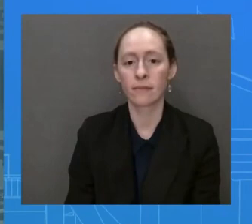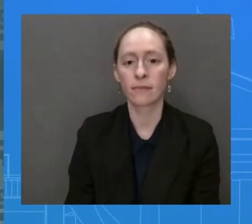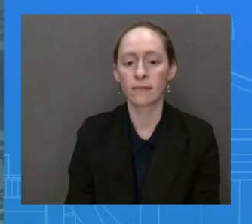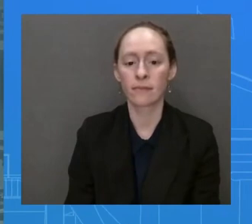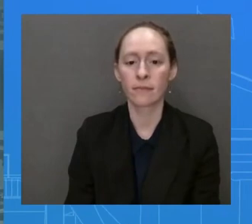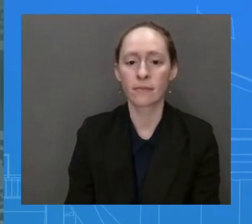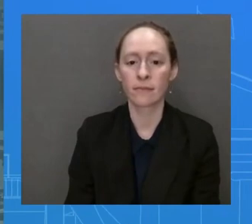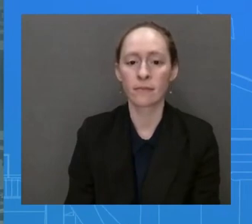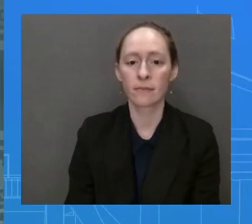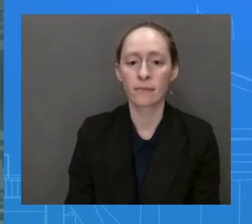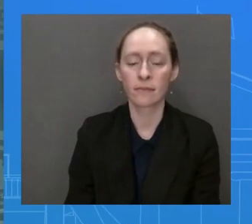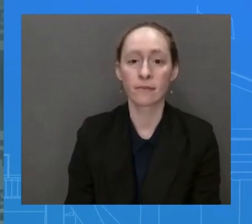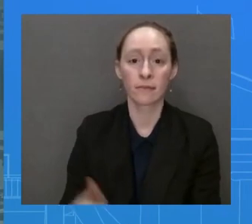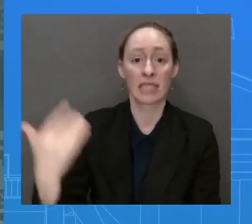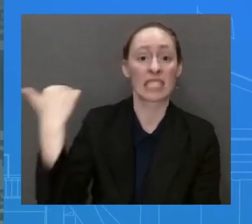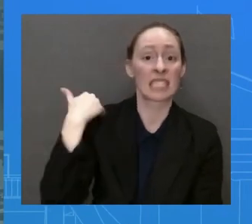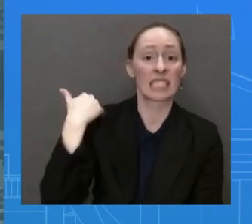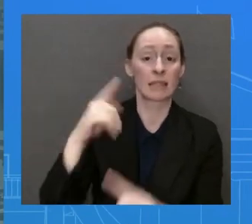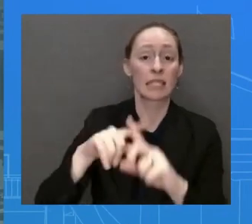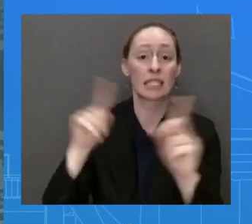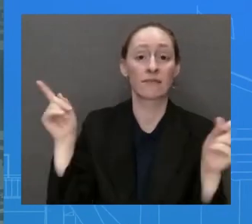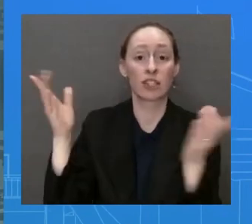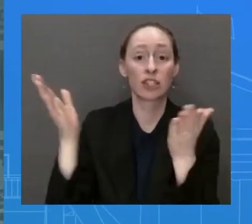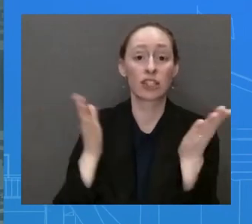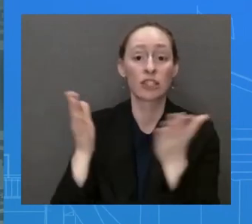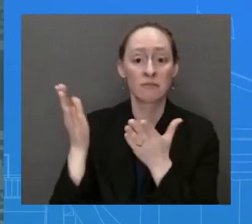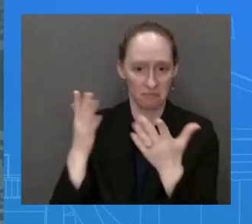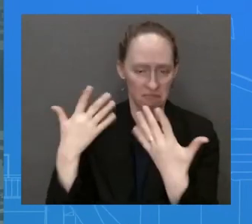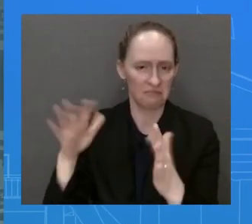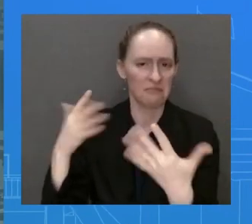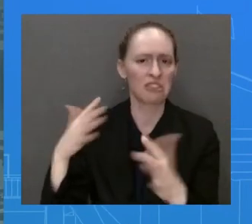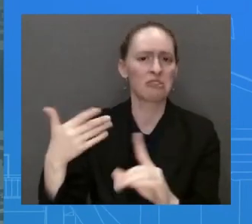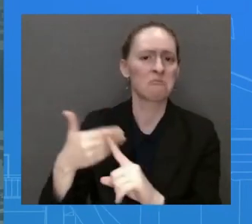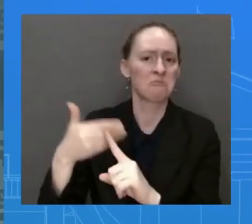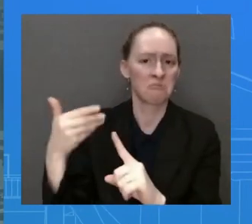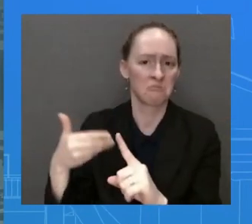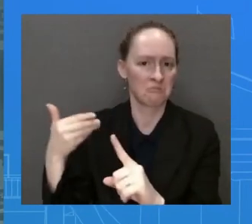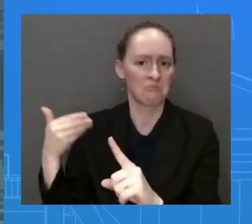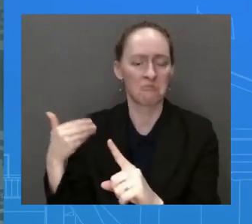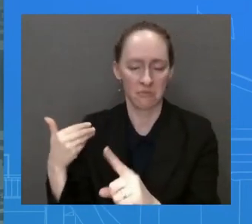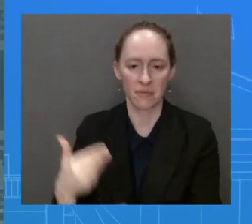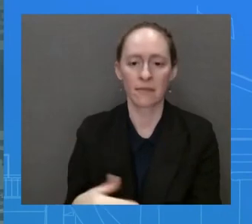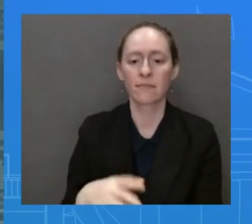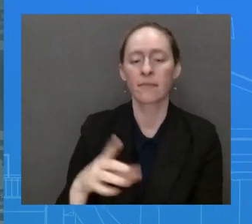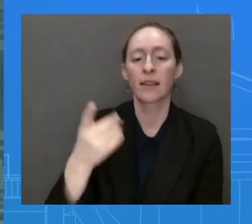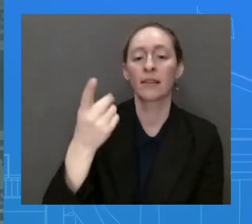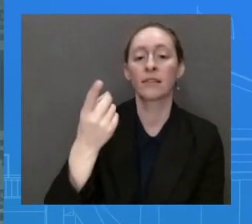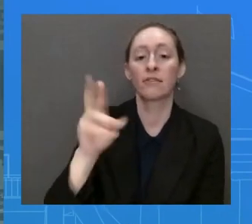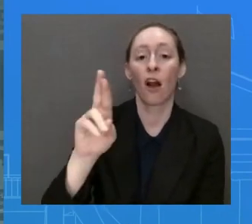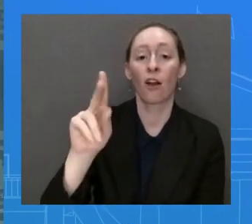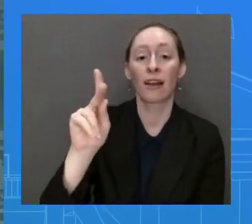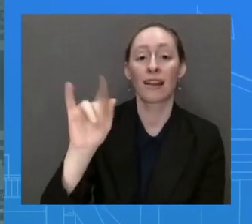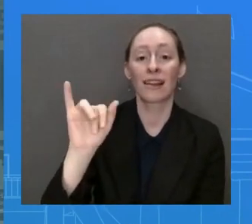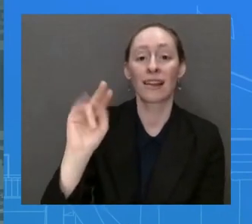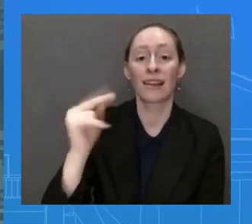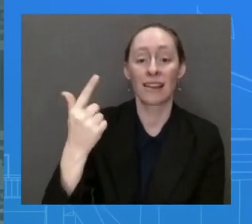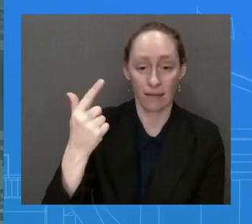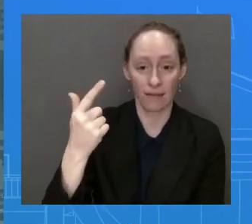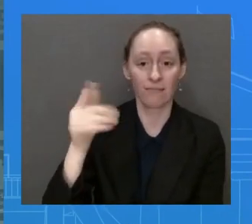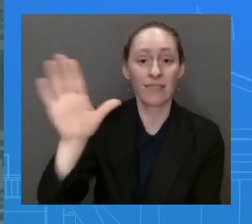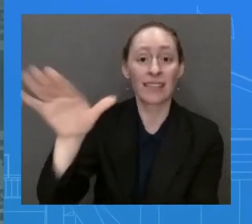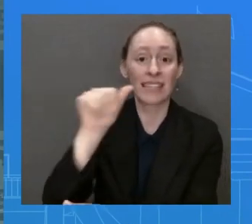Sundays prior to the pandemic, Dr. King's sister in particular is often at the service. I don't know if she will be there this